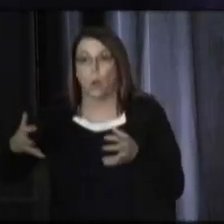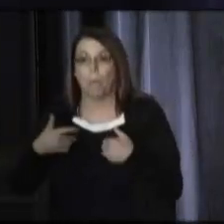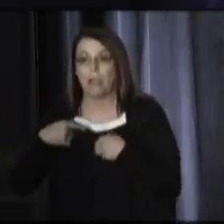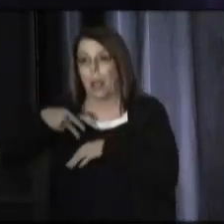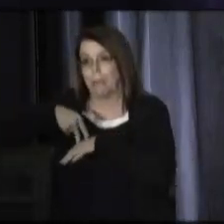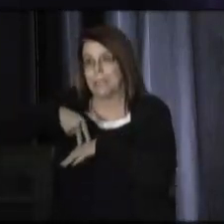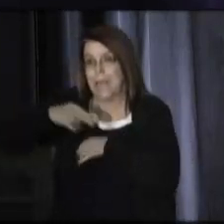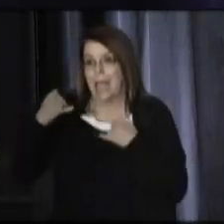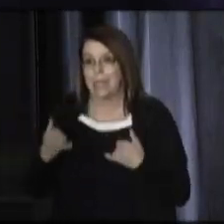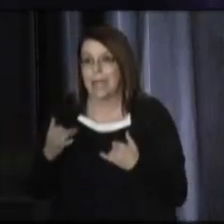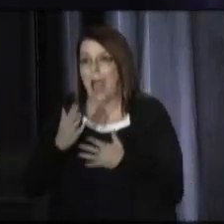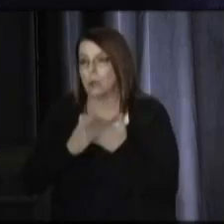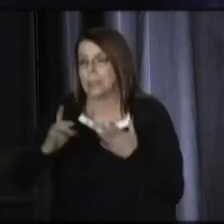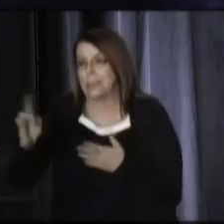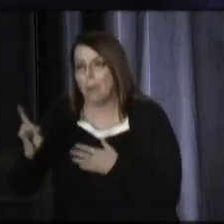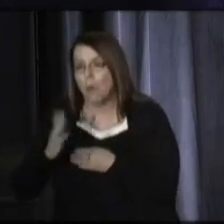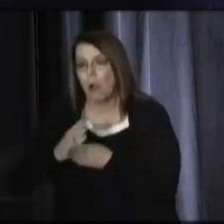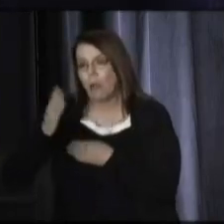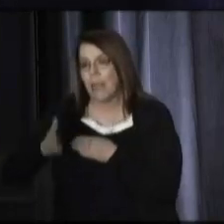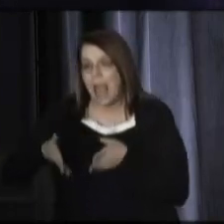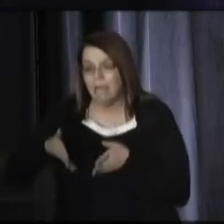not.